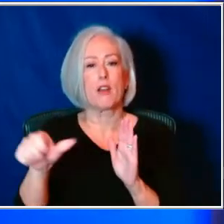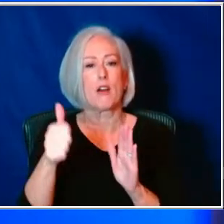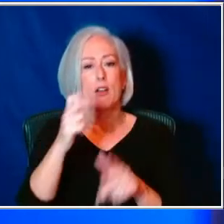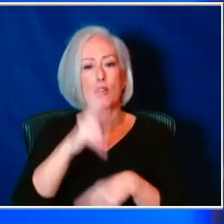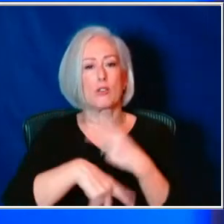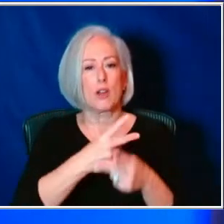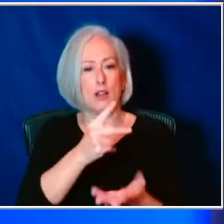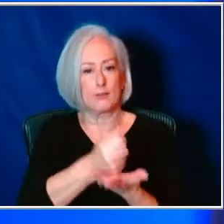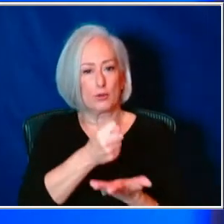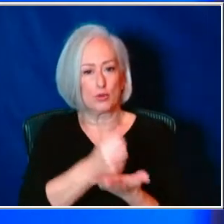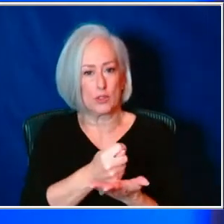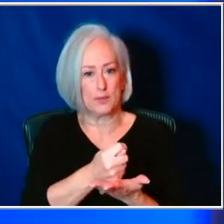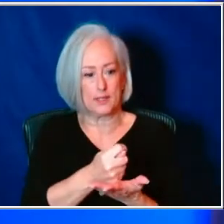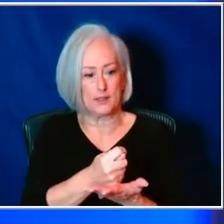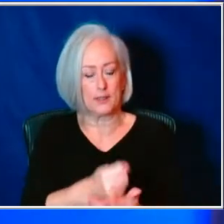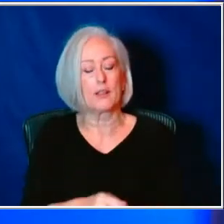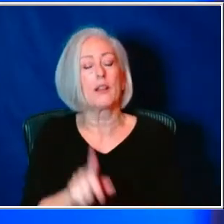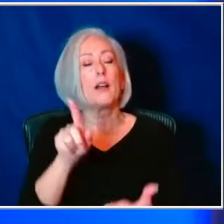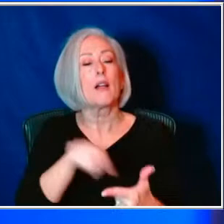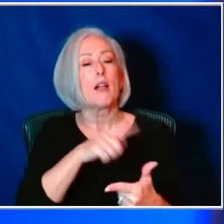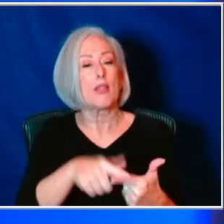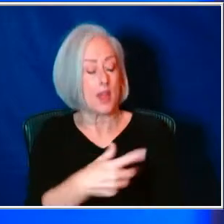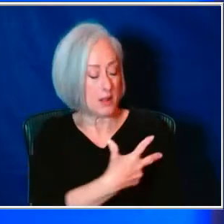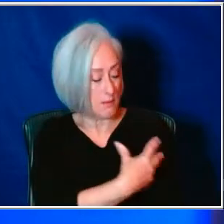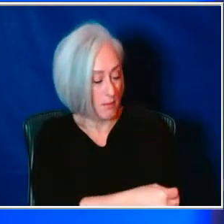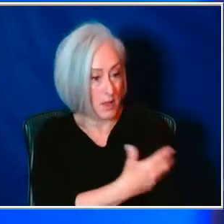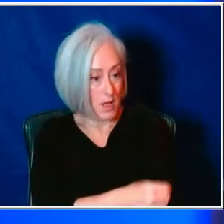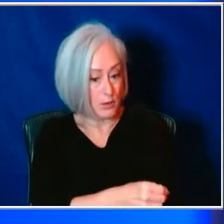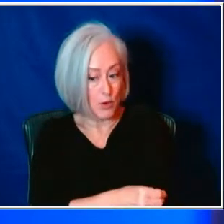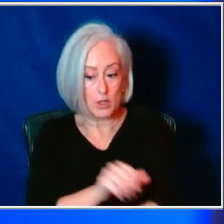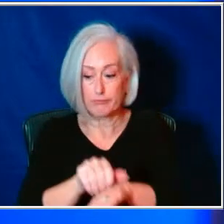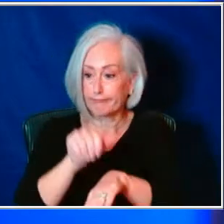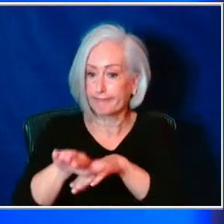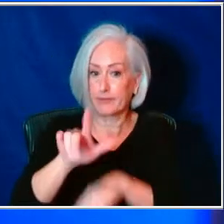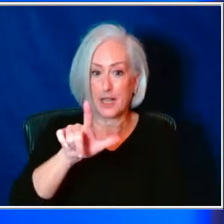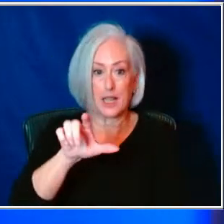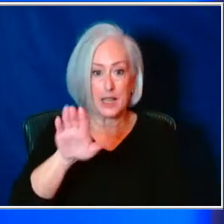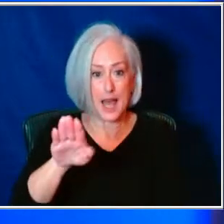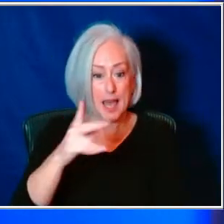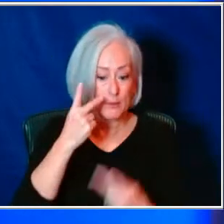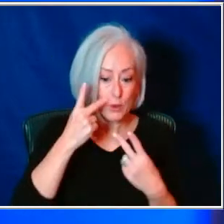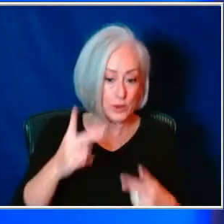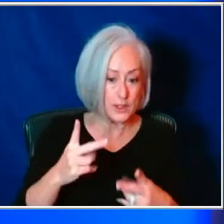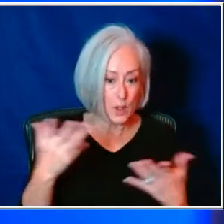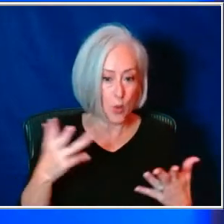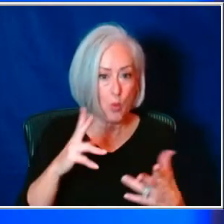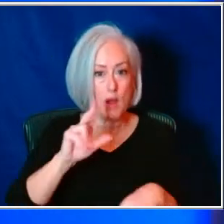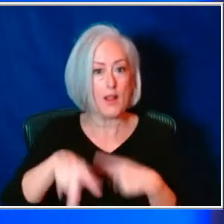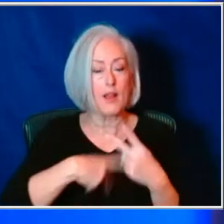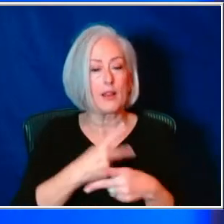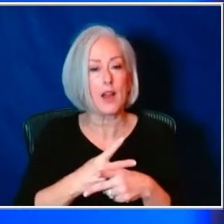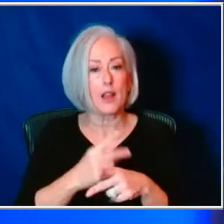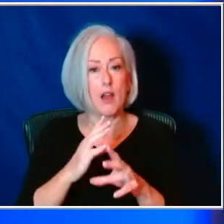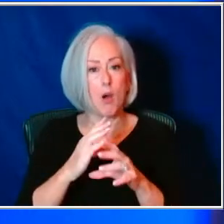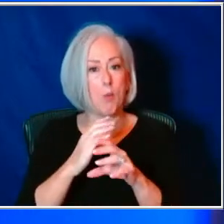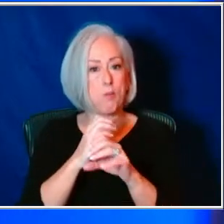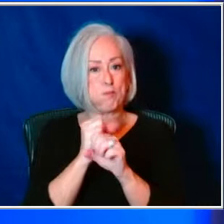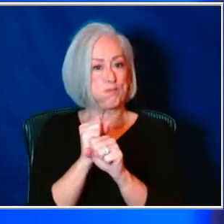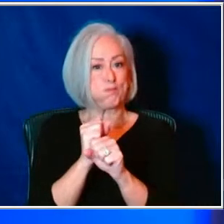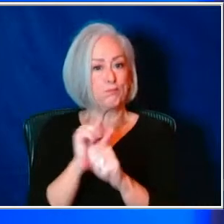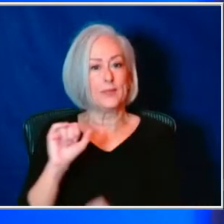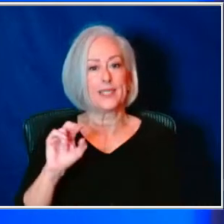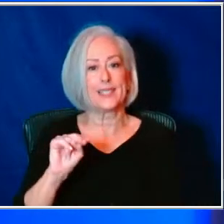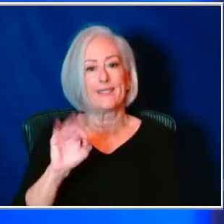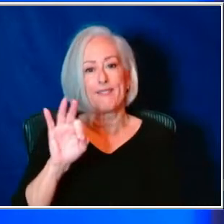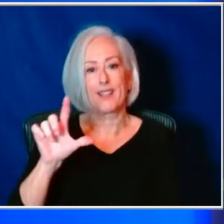work is sent off to the lab to be processed for levels of inflammation, which we know can be present in patients with chronic pain, as well